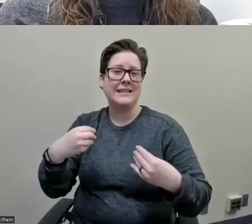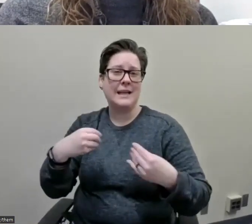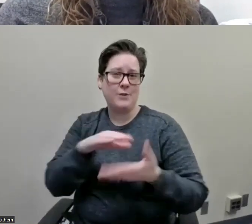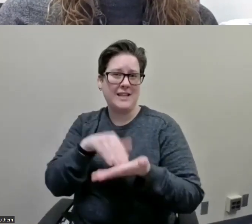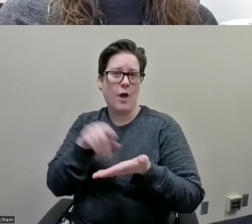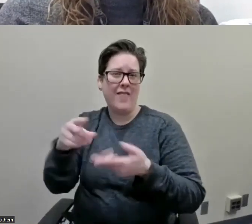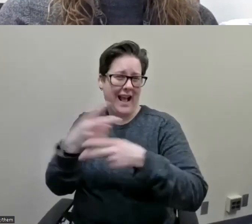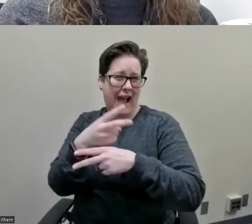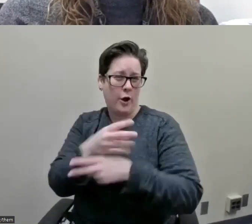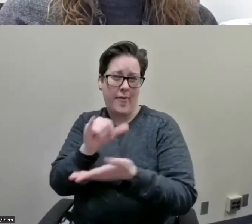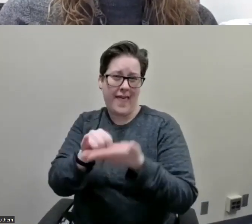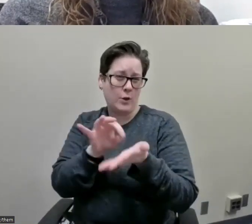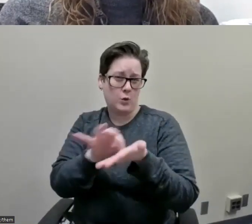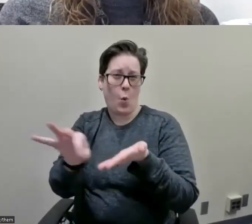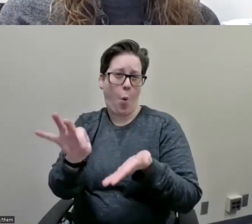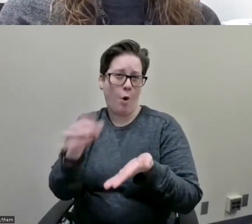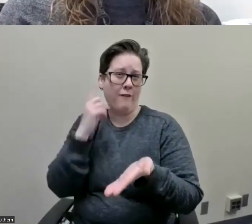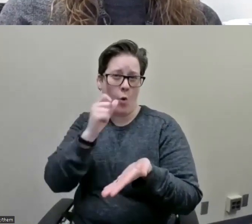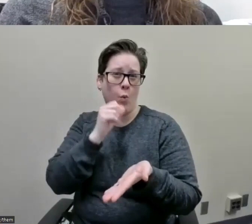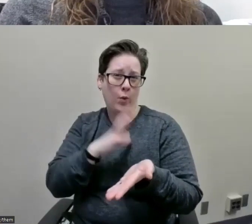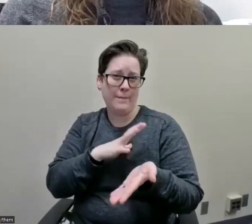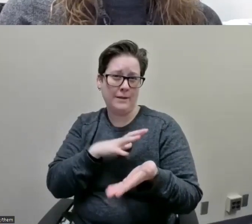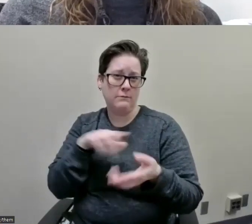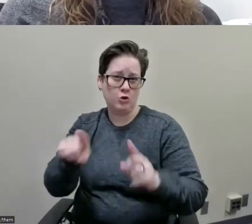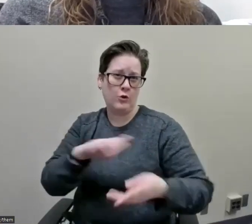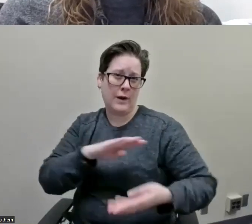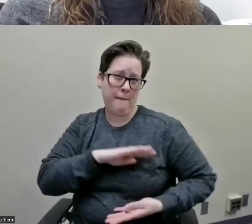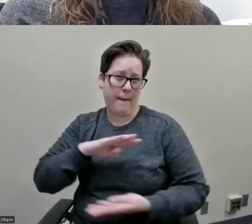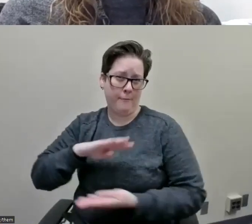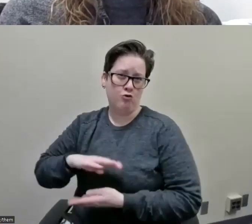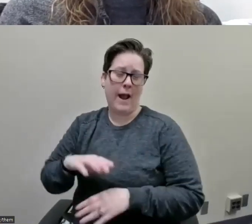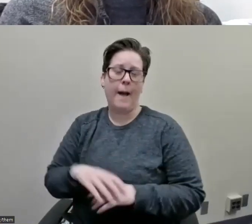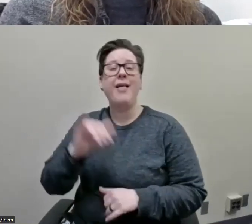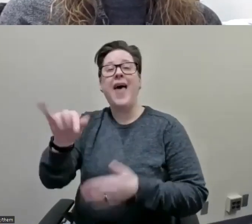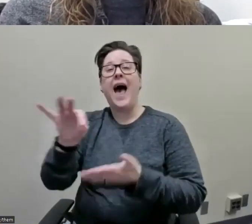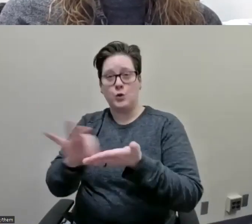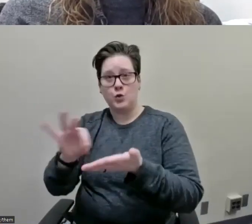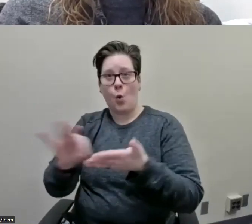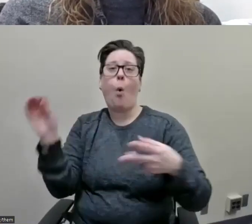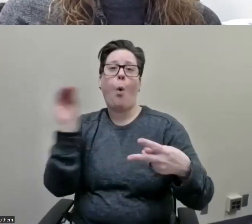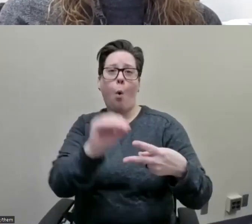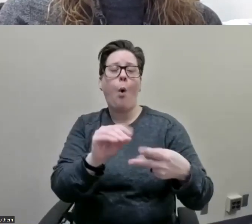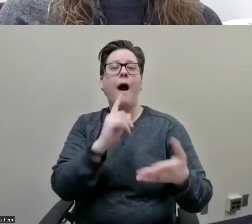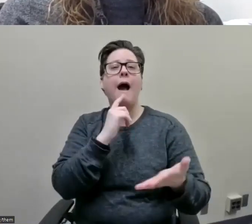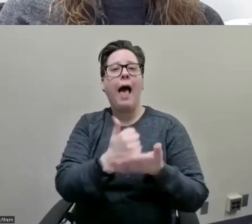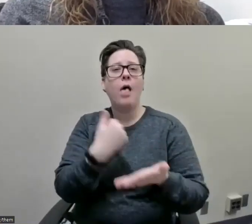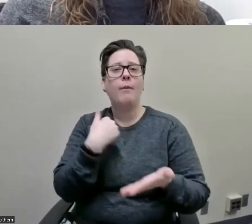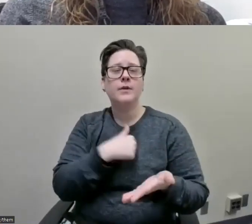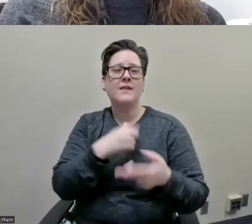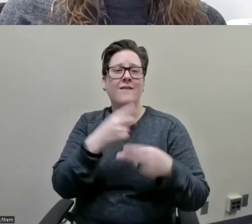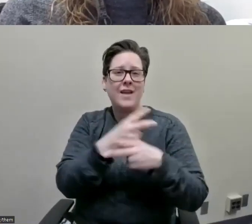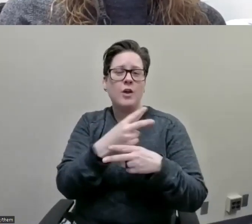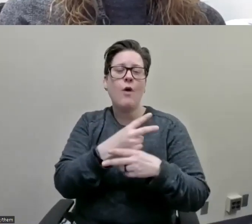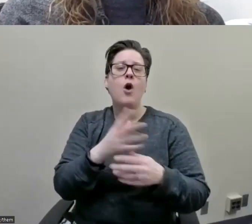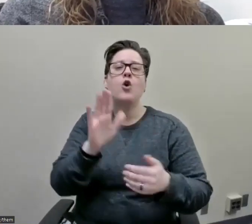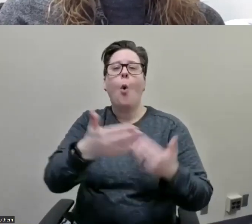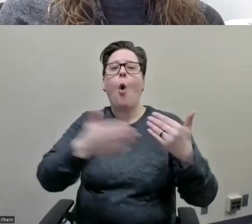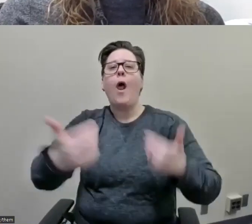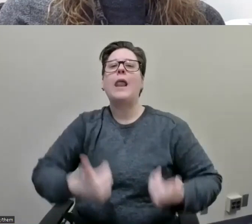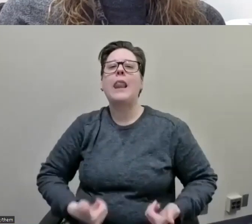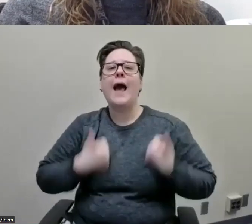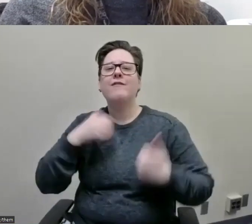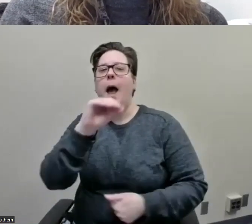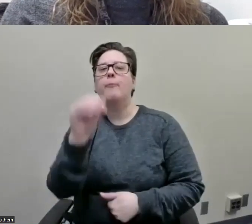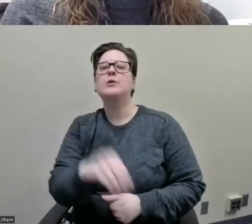one automatically for a woman at their mammogram. And what that does is it gives us a lifetime percentage of what your risk for breast cancer